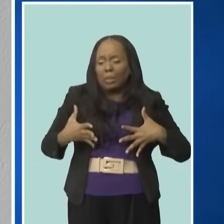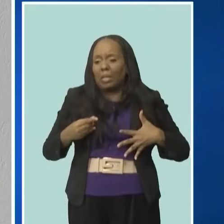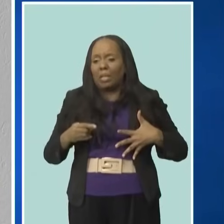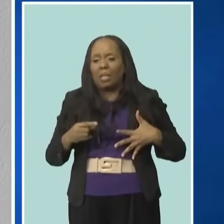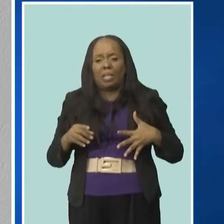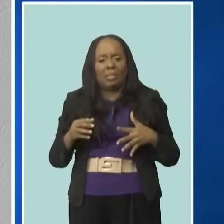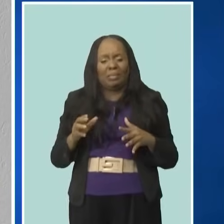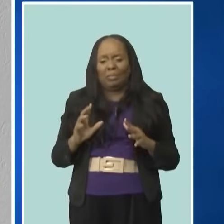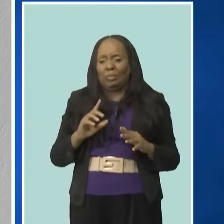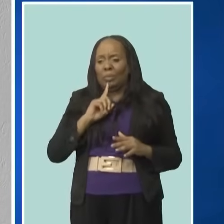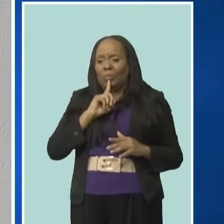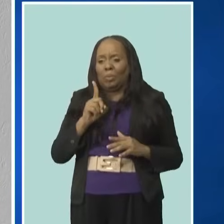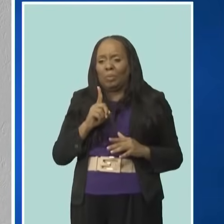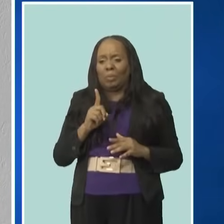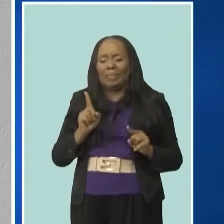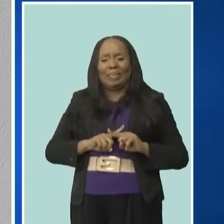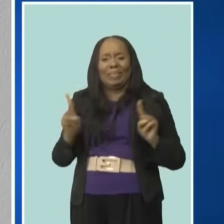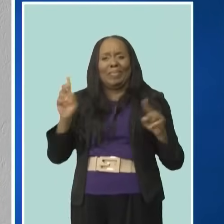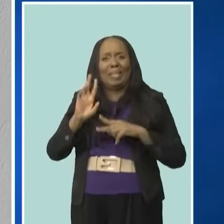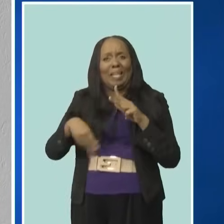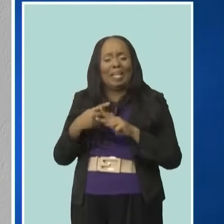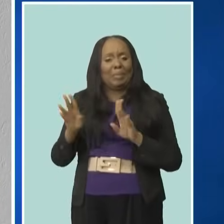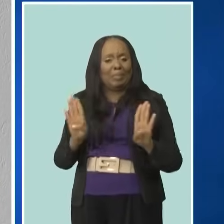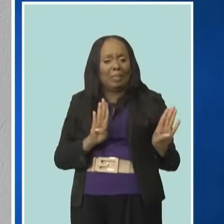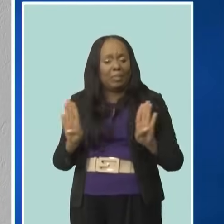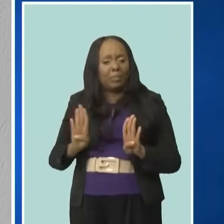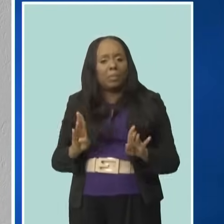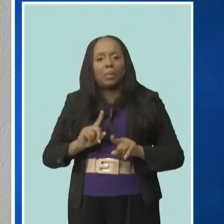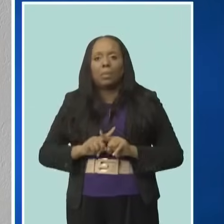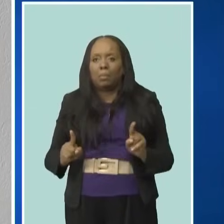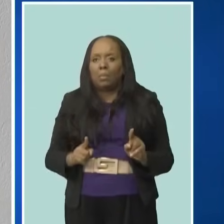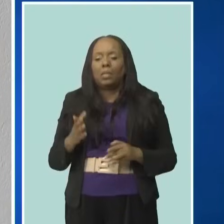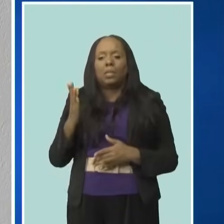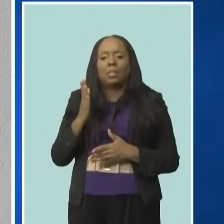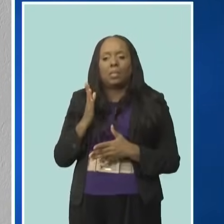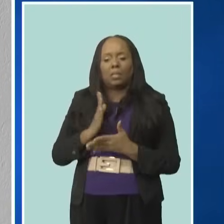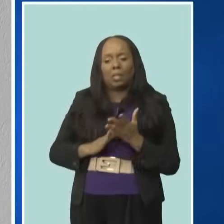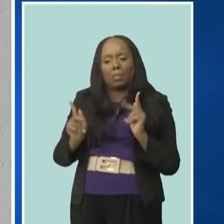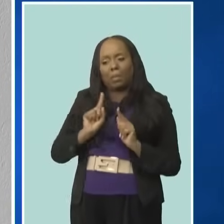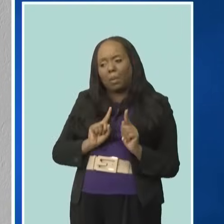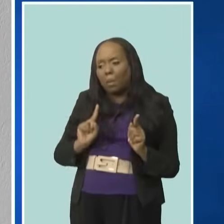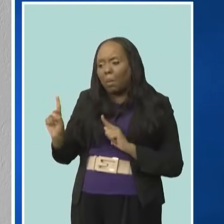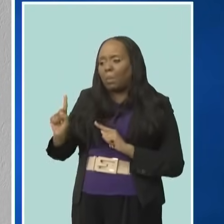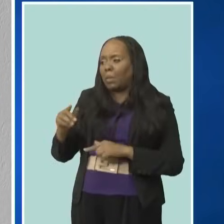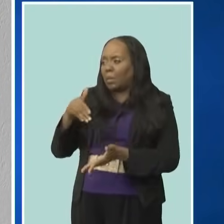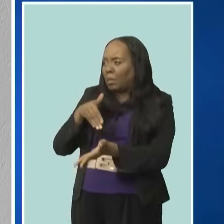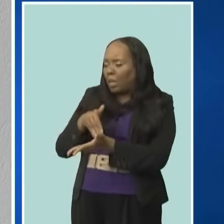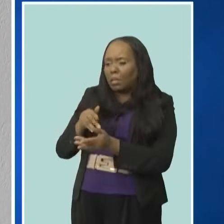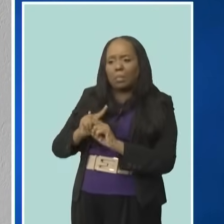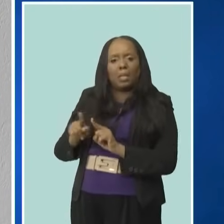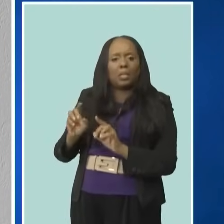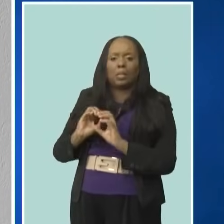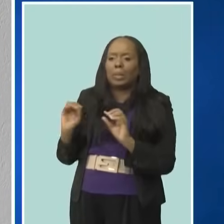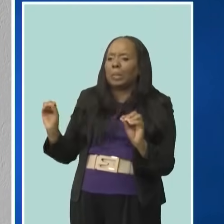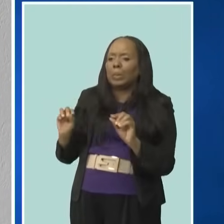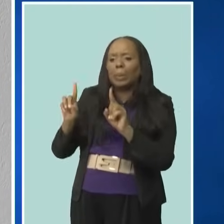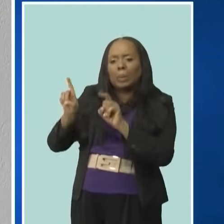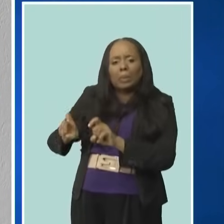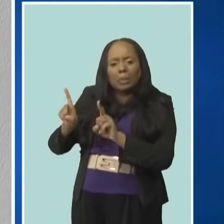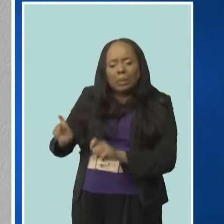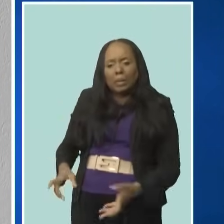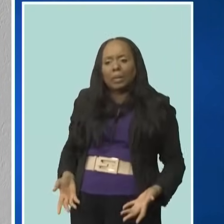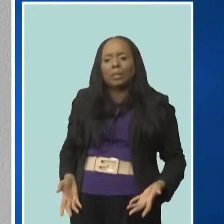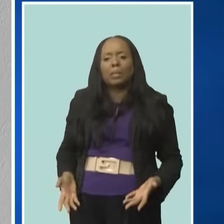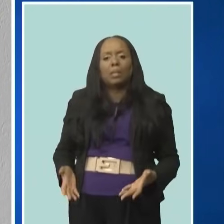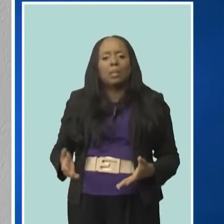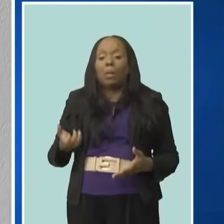disorders. Yet many remain undiagnosed, some remain misdiagnosed or supported due to the stigma and the